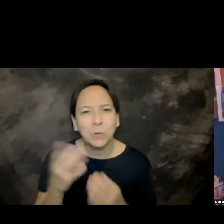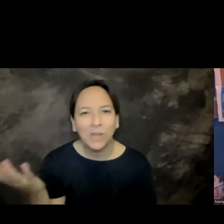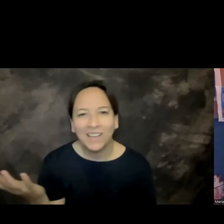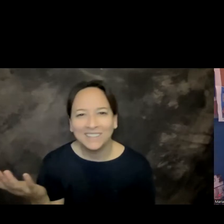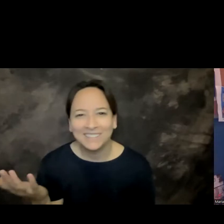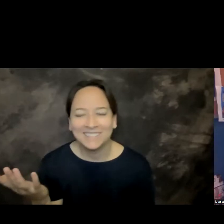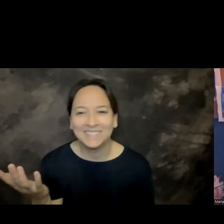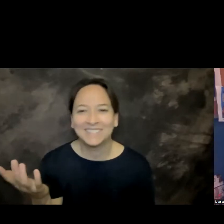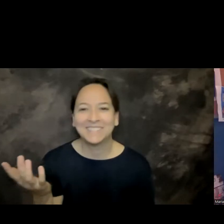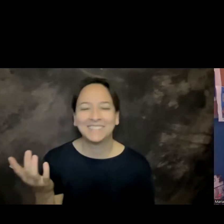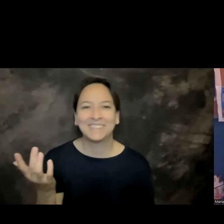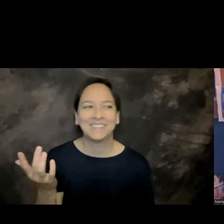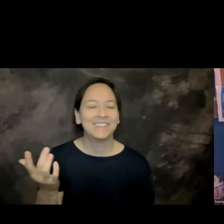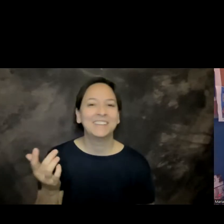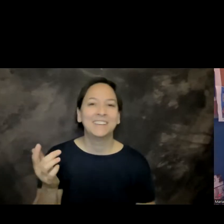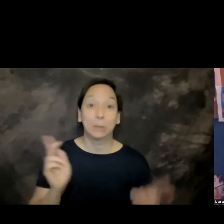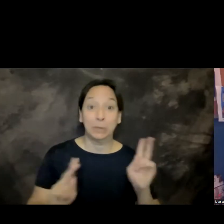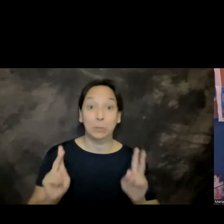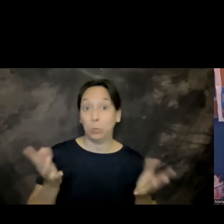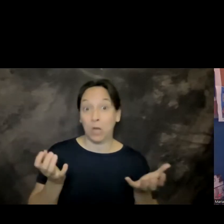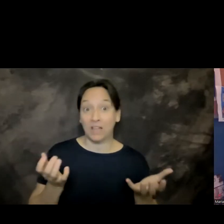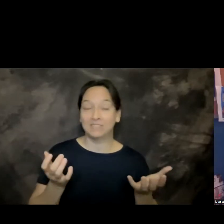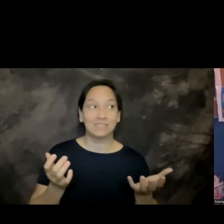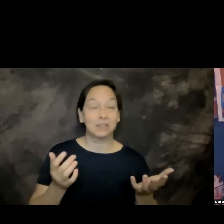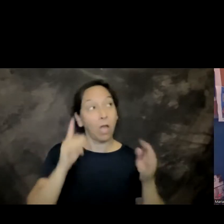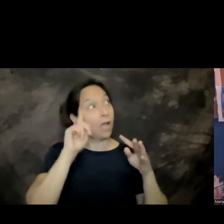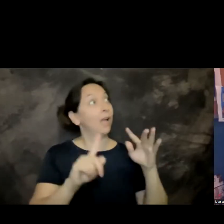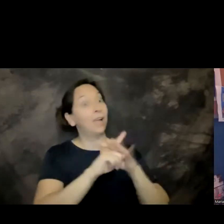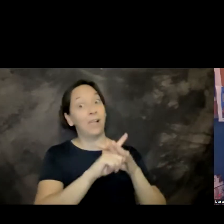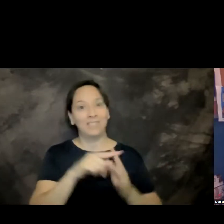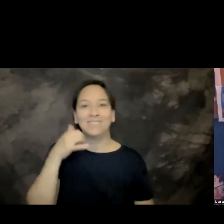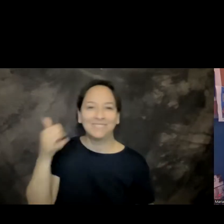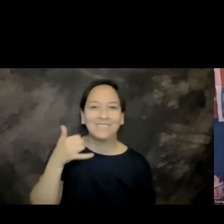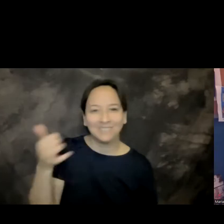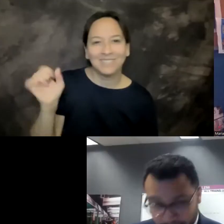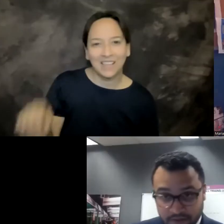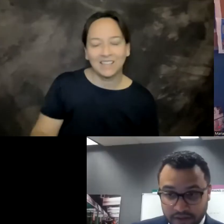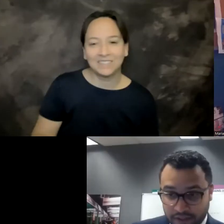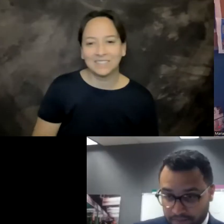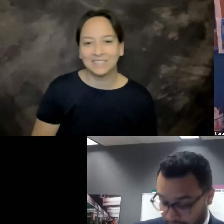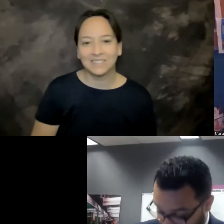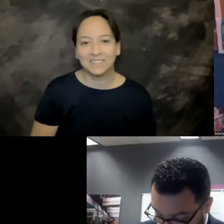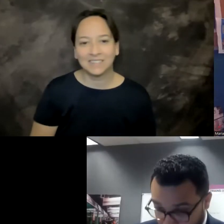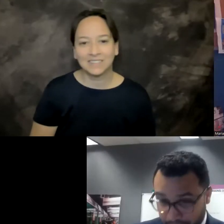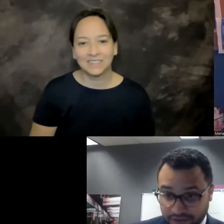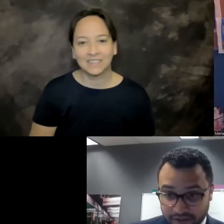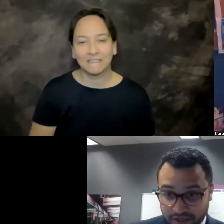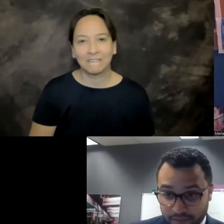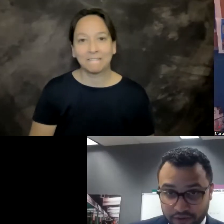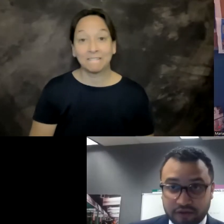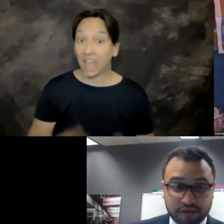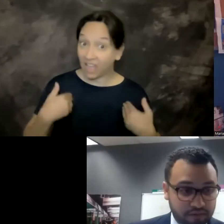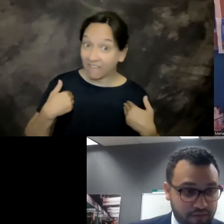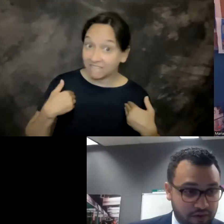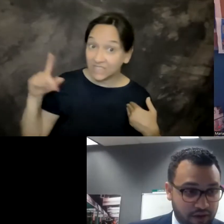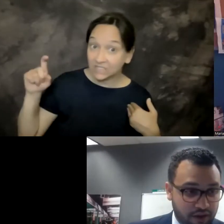so that the people in the call today, once they have those questions and comments, they can start calling immediately? Do we have that number